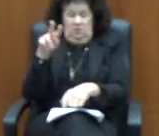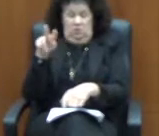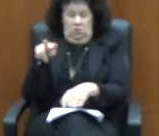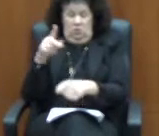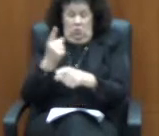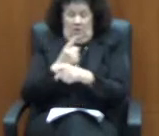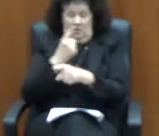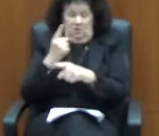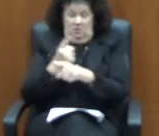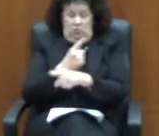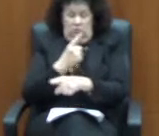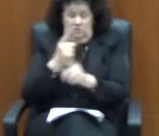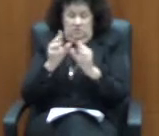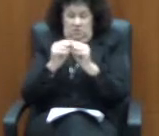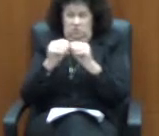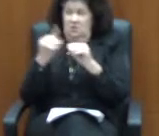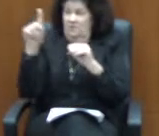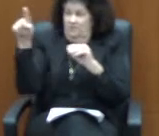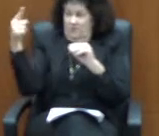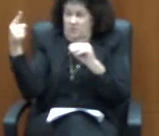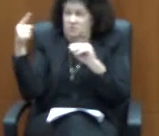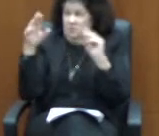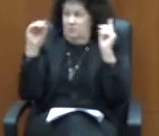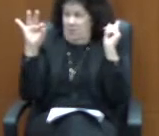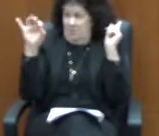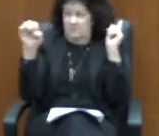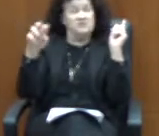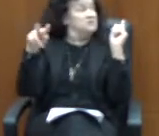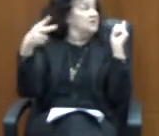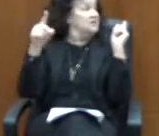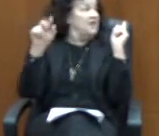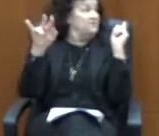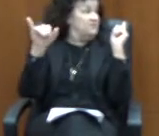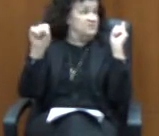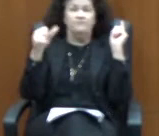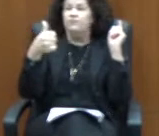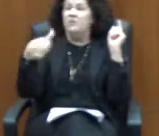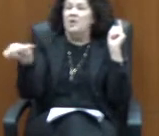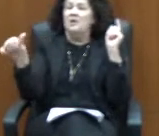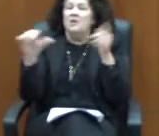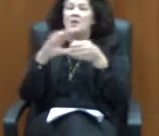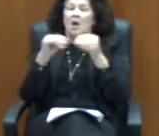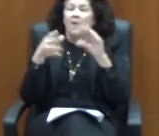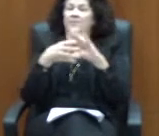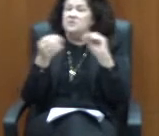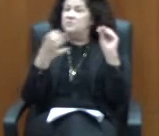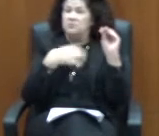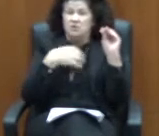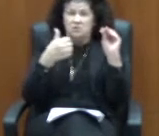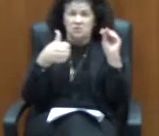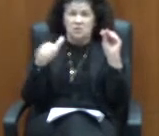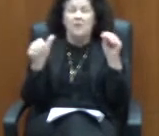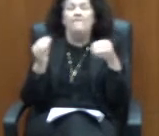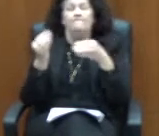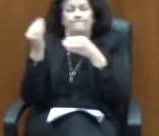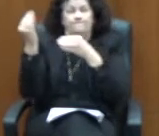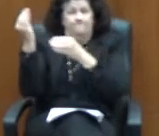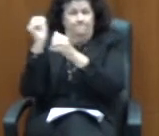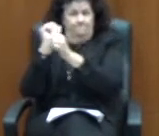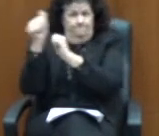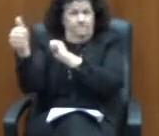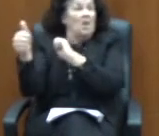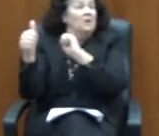Motion. Dr. Bofi, second. Dr. Davis. Any comments, objection? Motion carried.